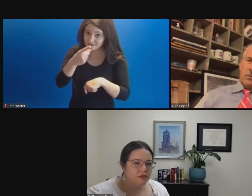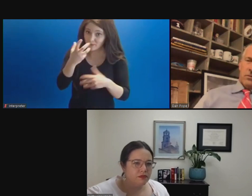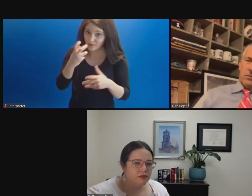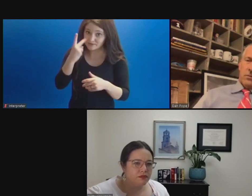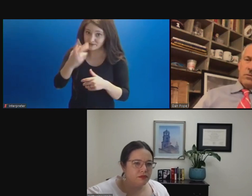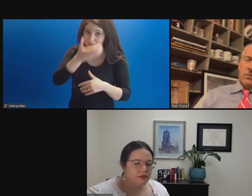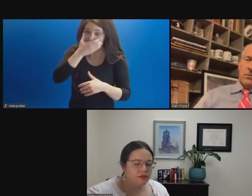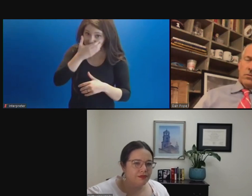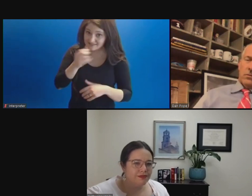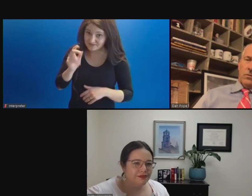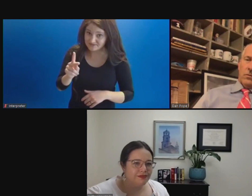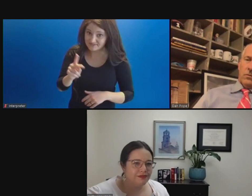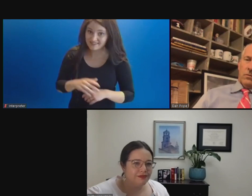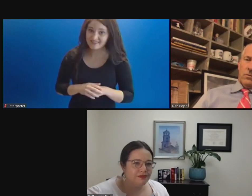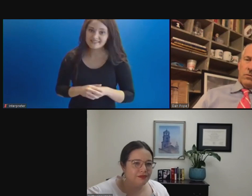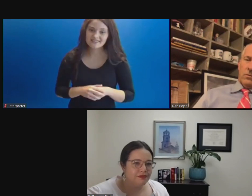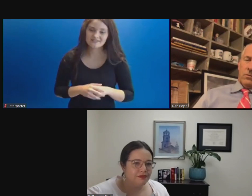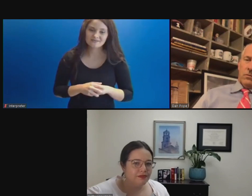mask.